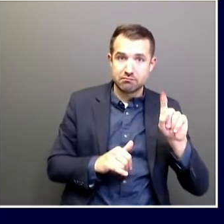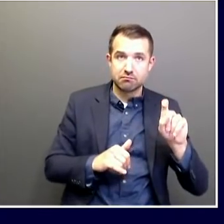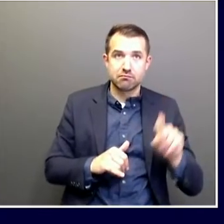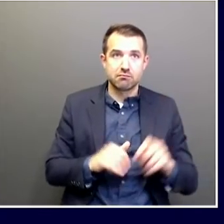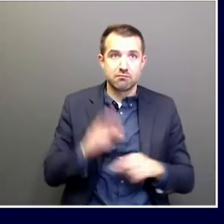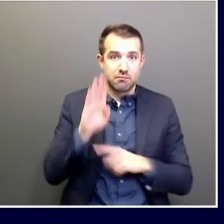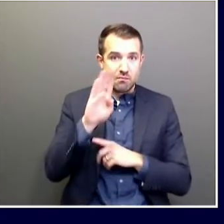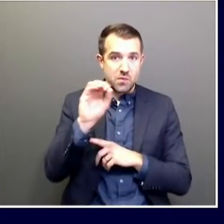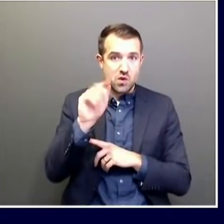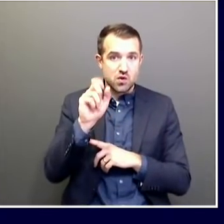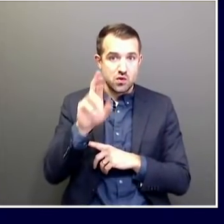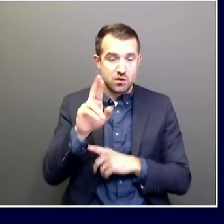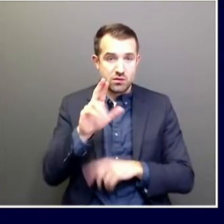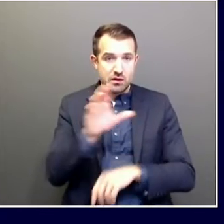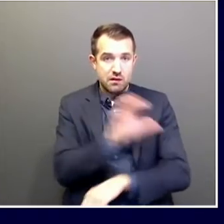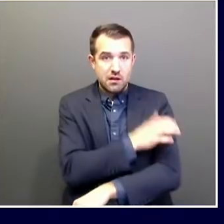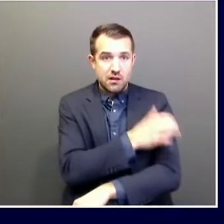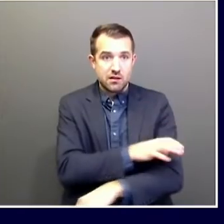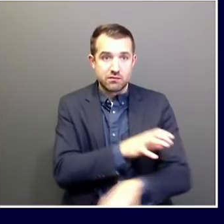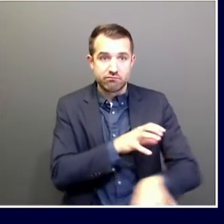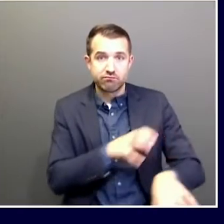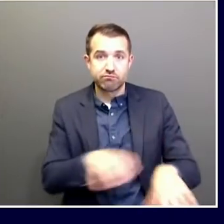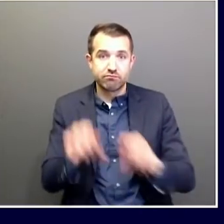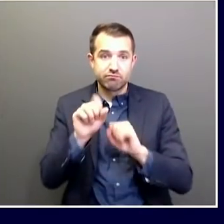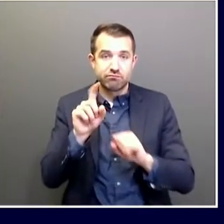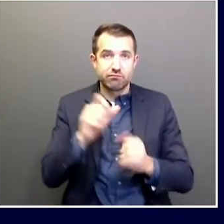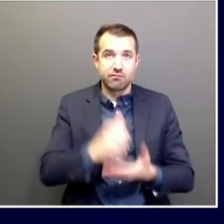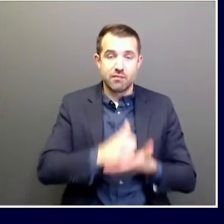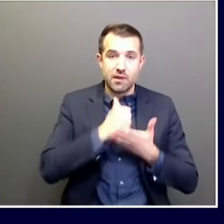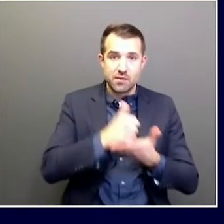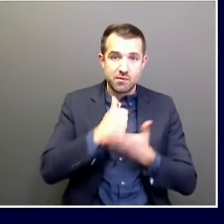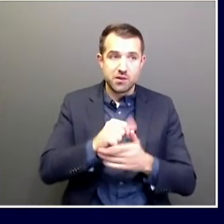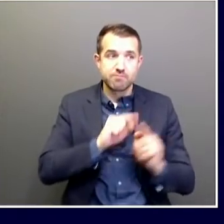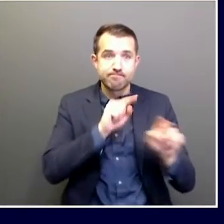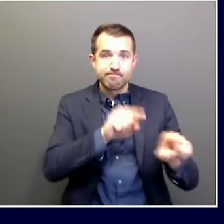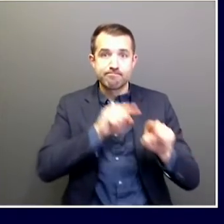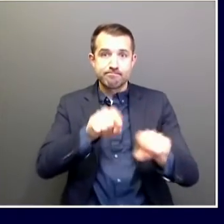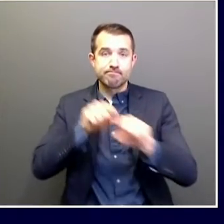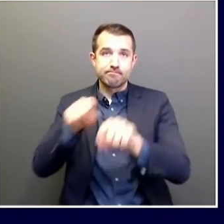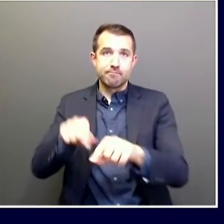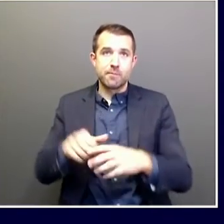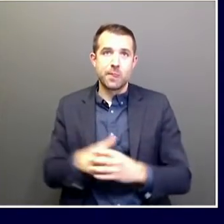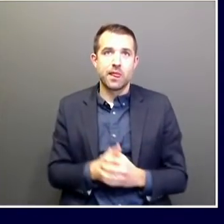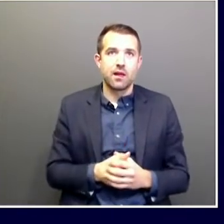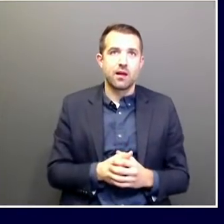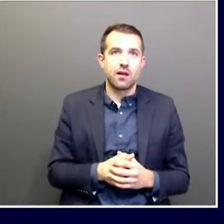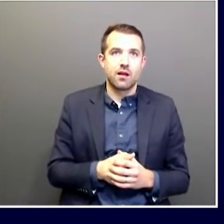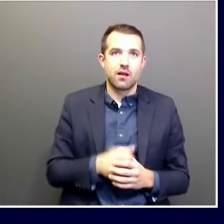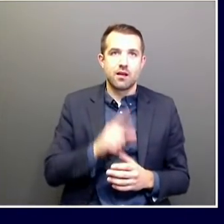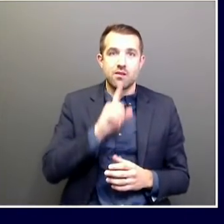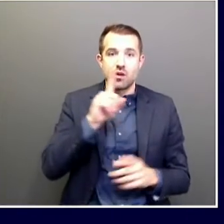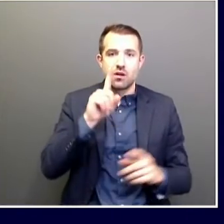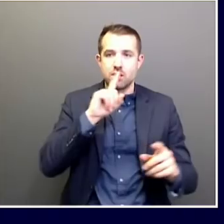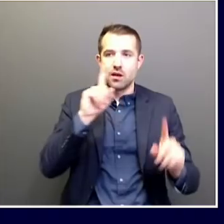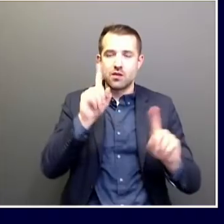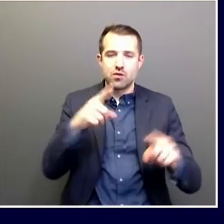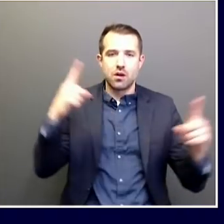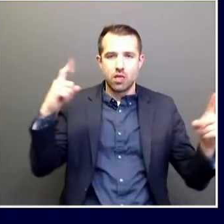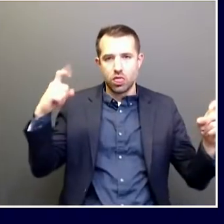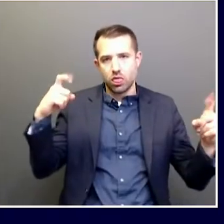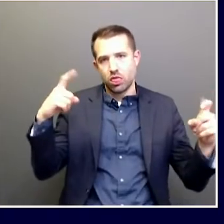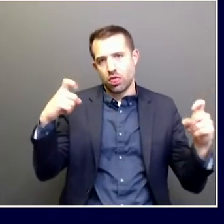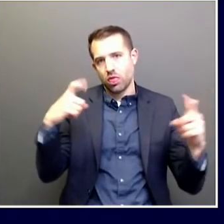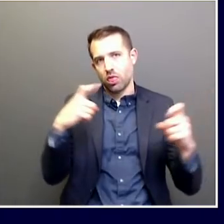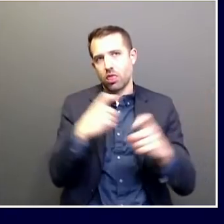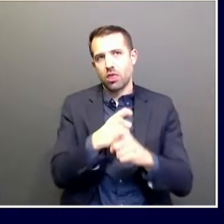or how's that working at the long-term care facilities? It's a long question, Chris. I won't be able to go into all of it because we still have a lot of questions.